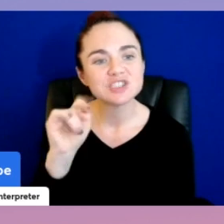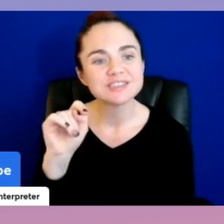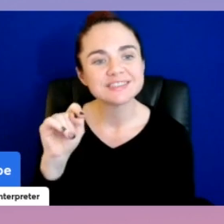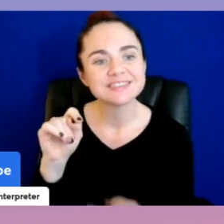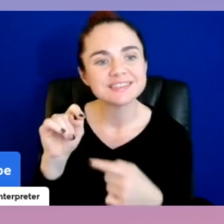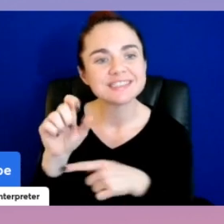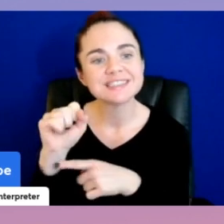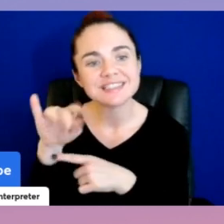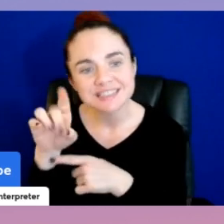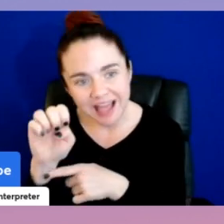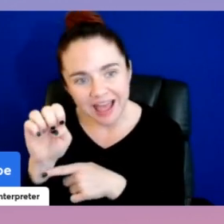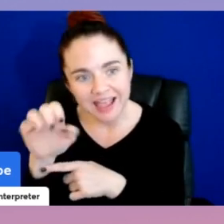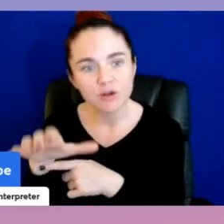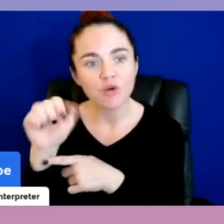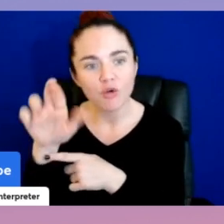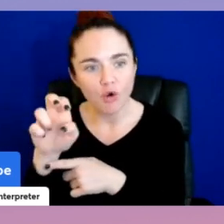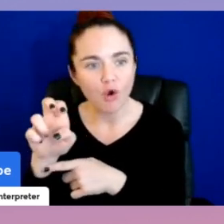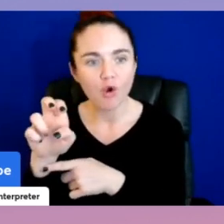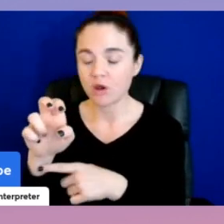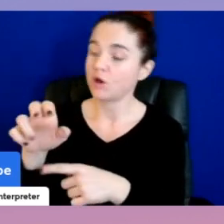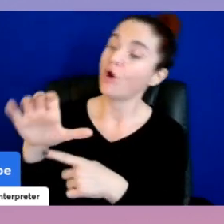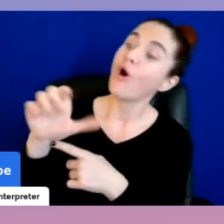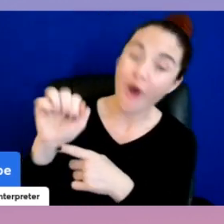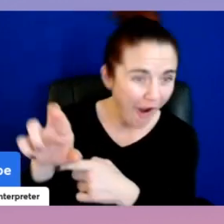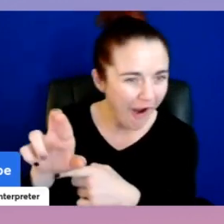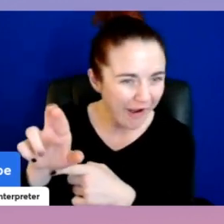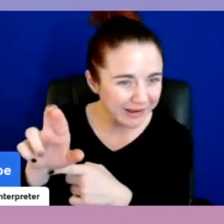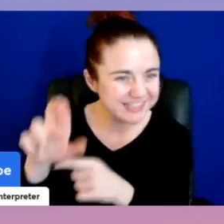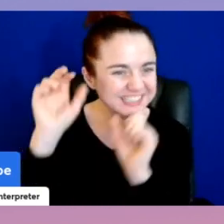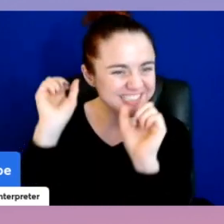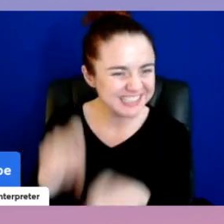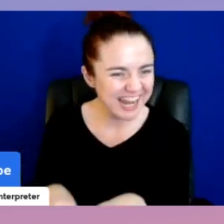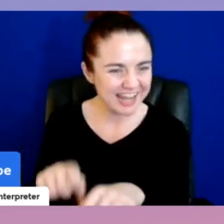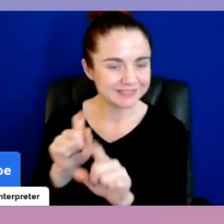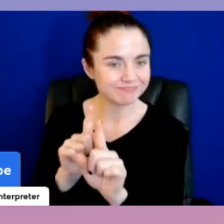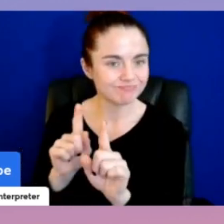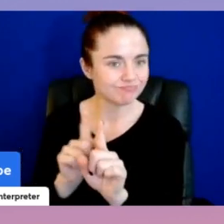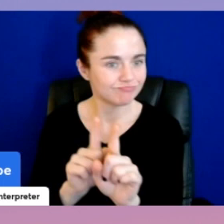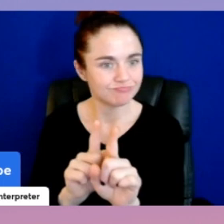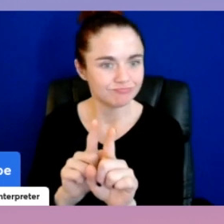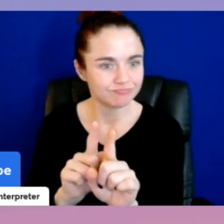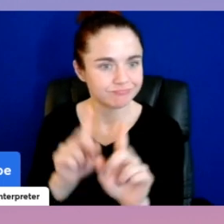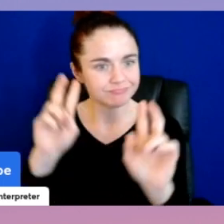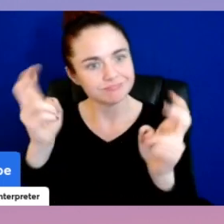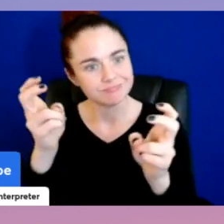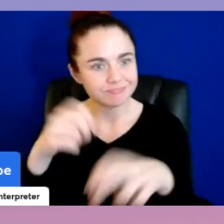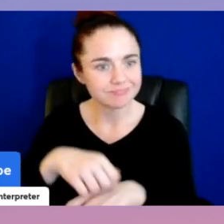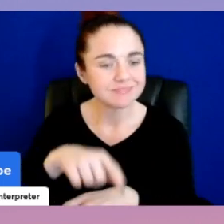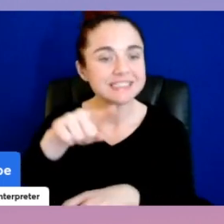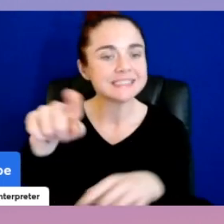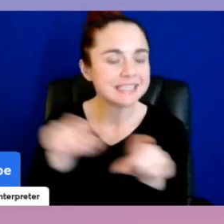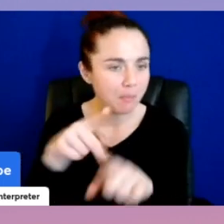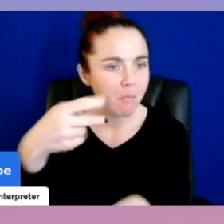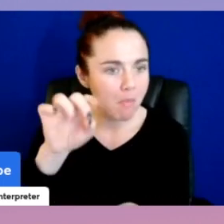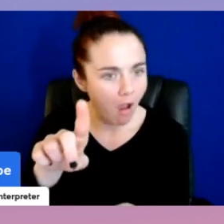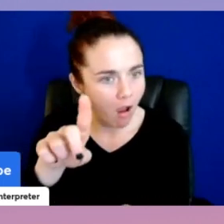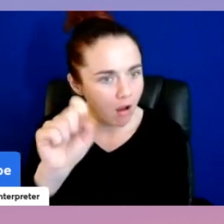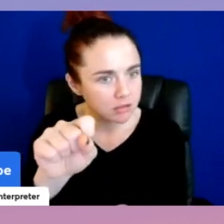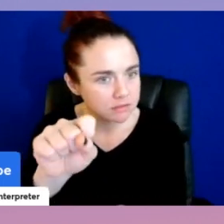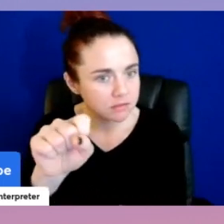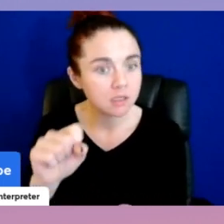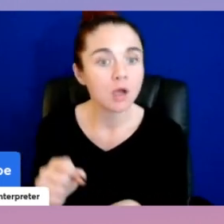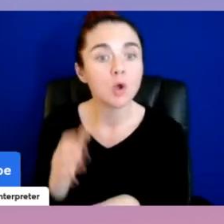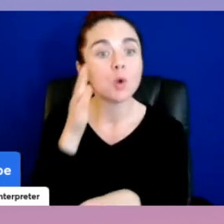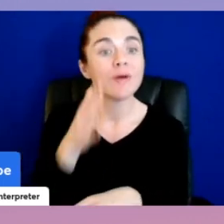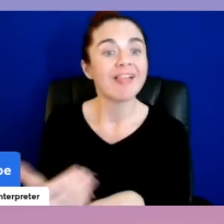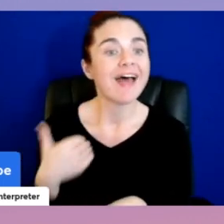can sit beside your application container in the same pod. This pod is going to have a